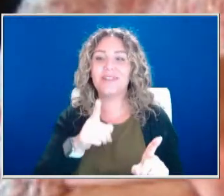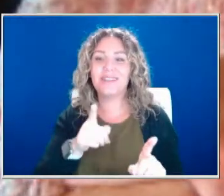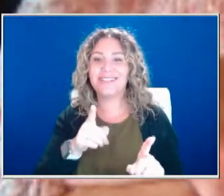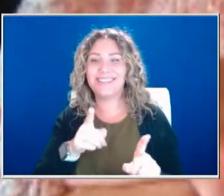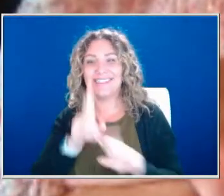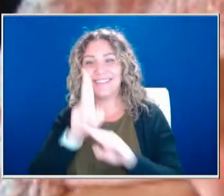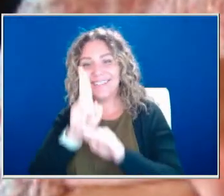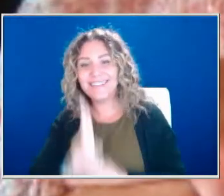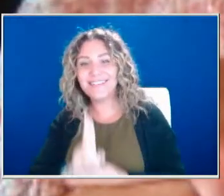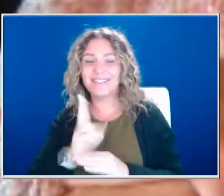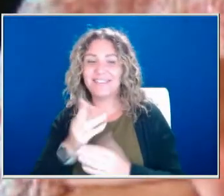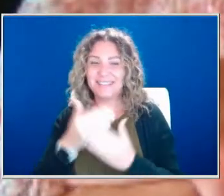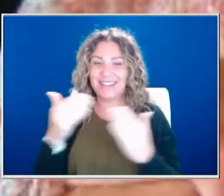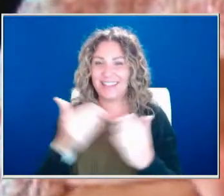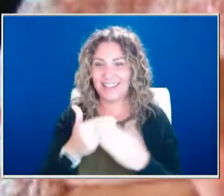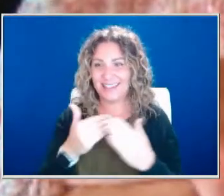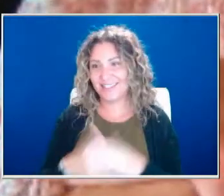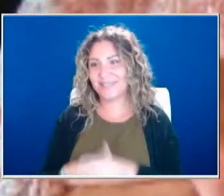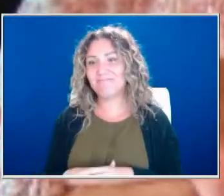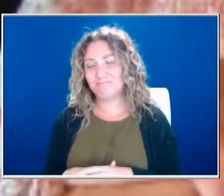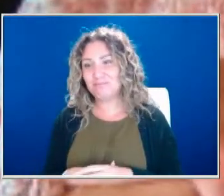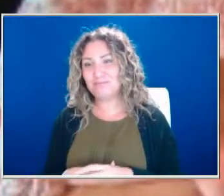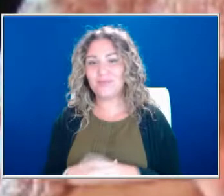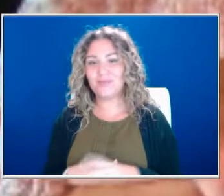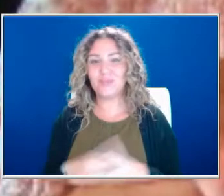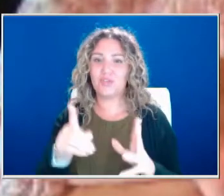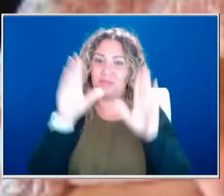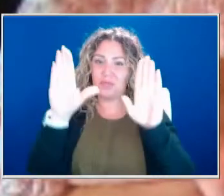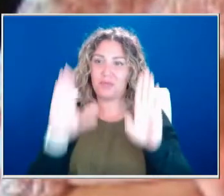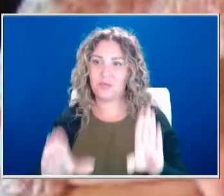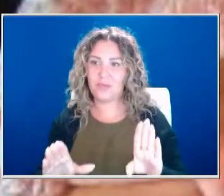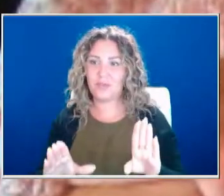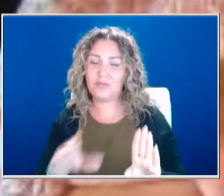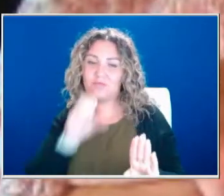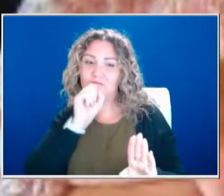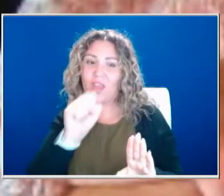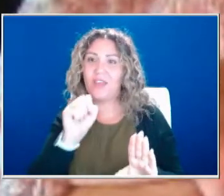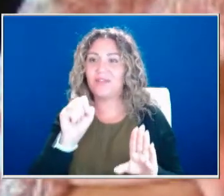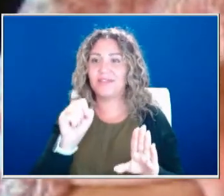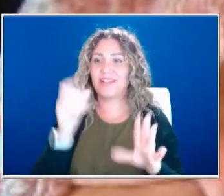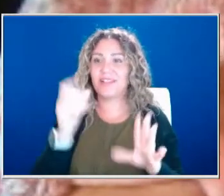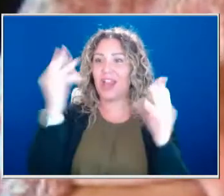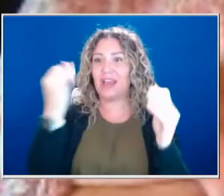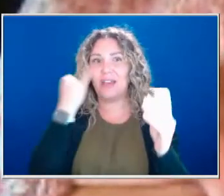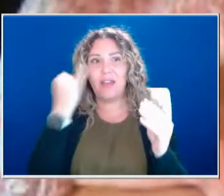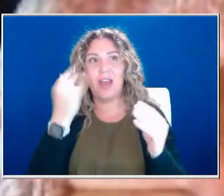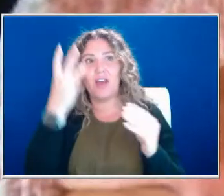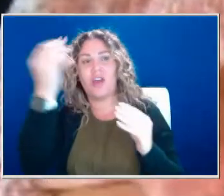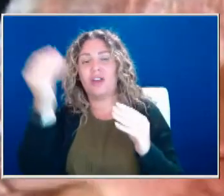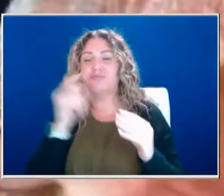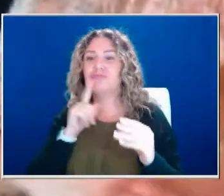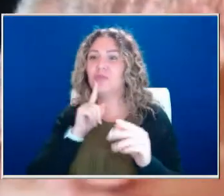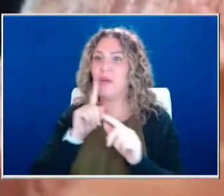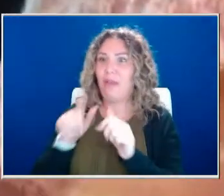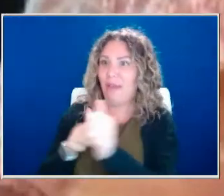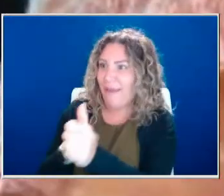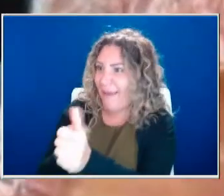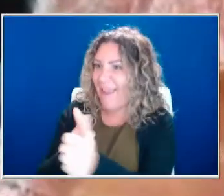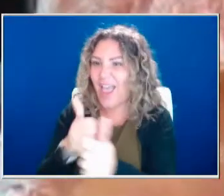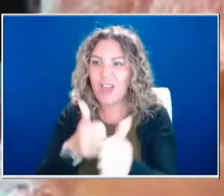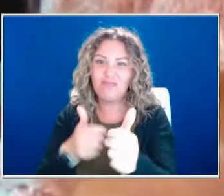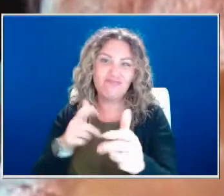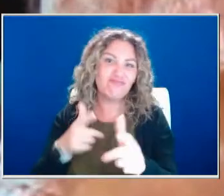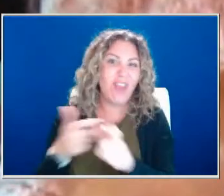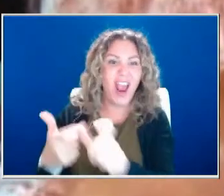to things quite a bit. So she really has been a great addition. She loves to go out, and if I walk outside, sometimes she'll follow me. She just wants to run around and play